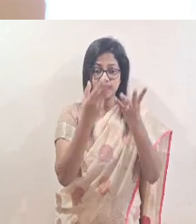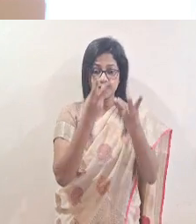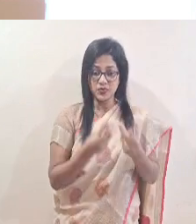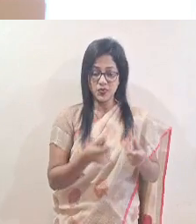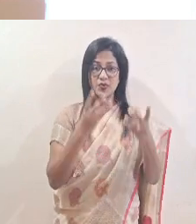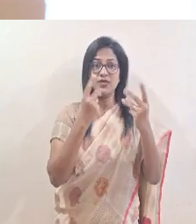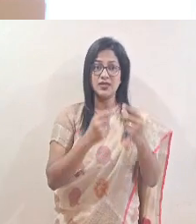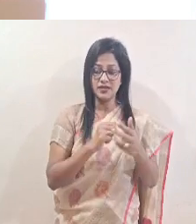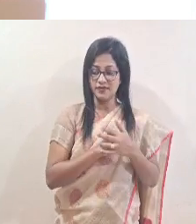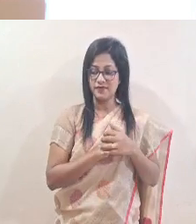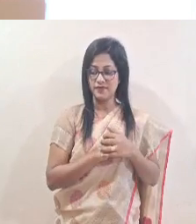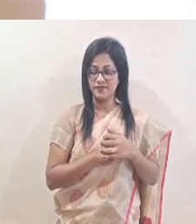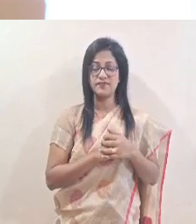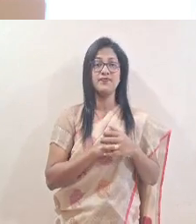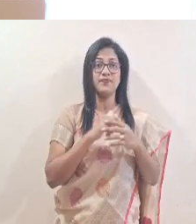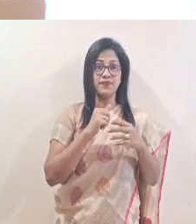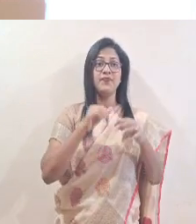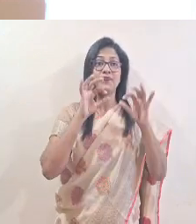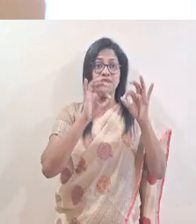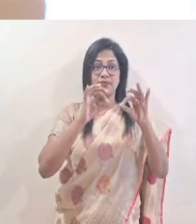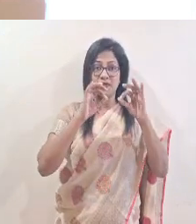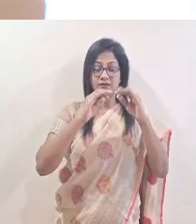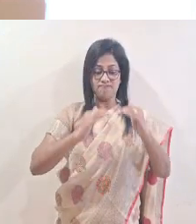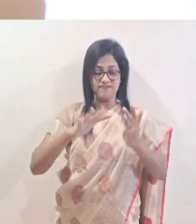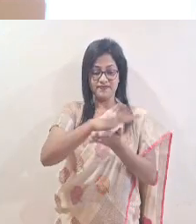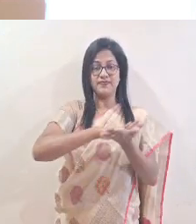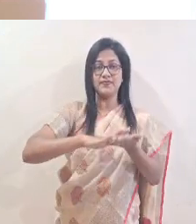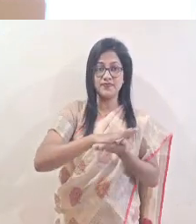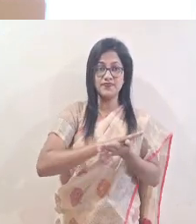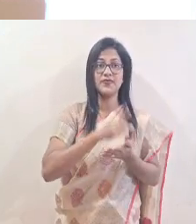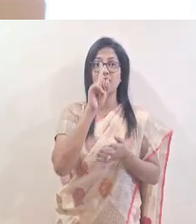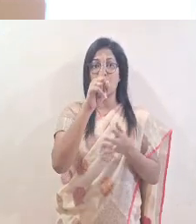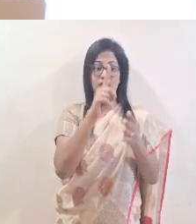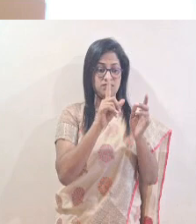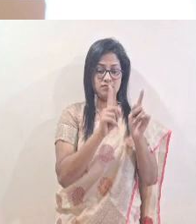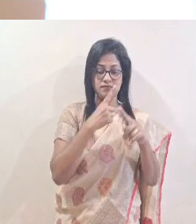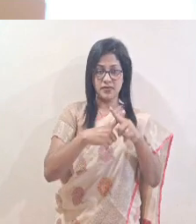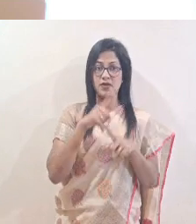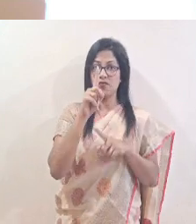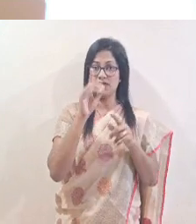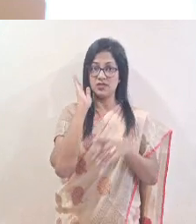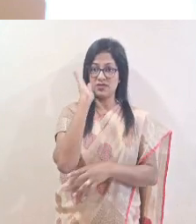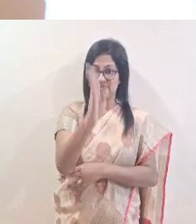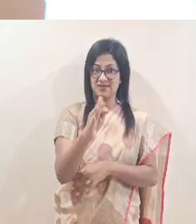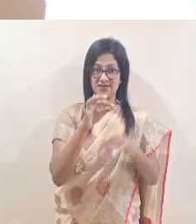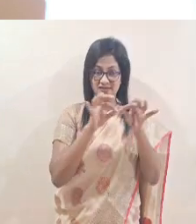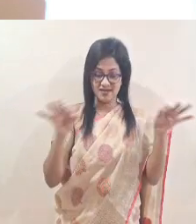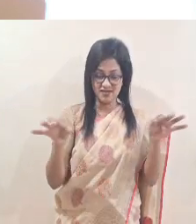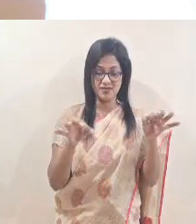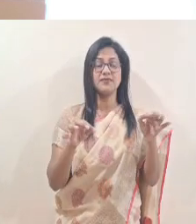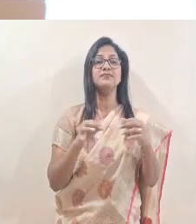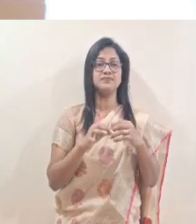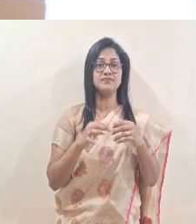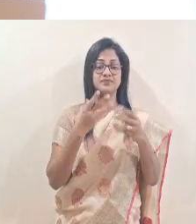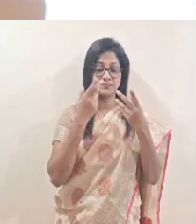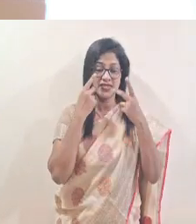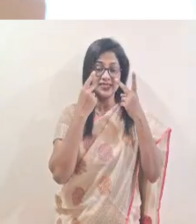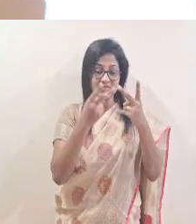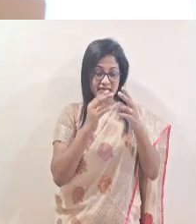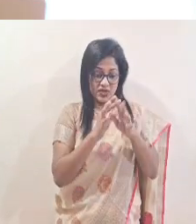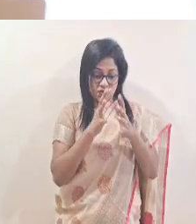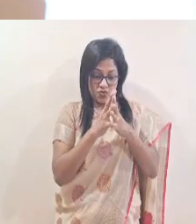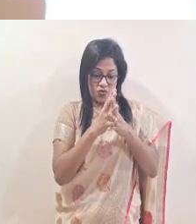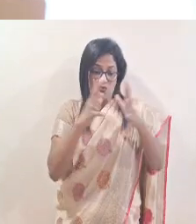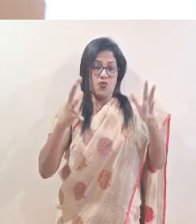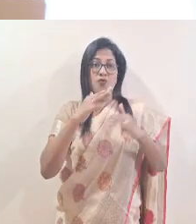is the quantification at the ground level, like at 1 by 1 square kilometer grid. If you see, I just want to see how the growth